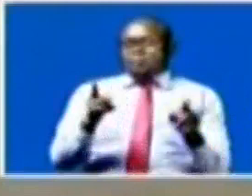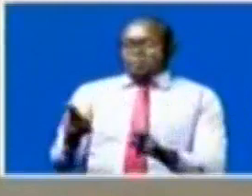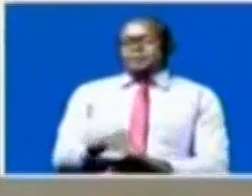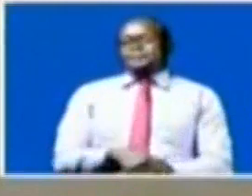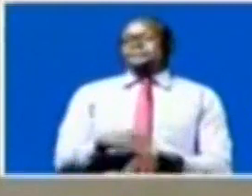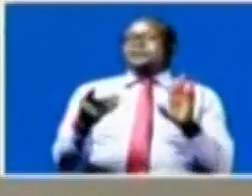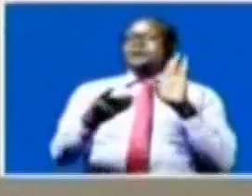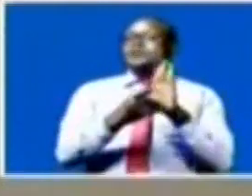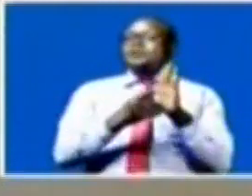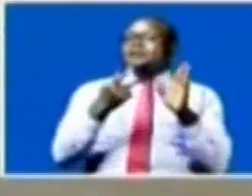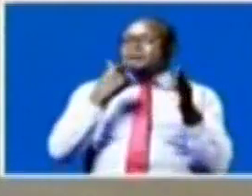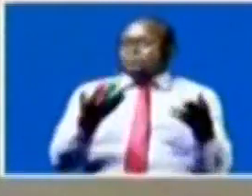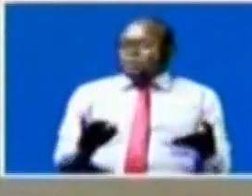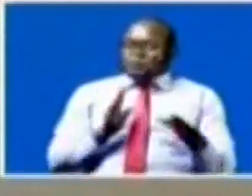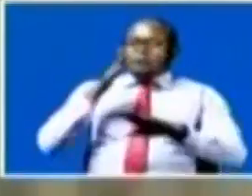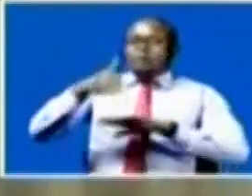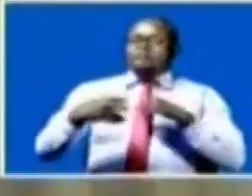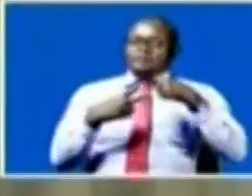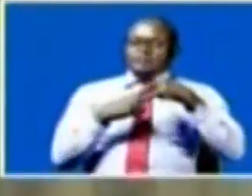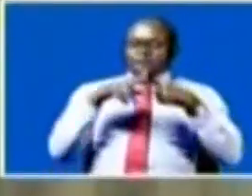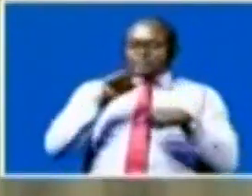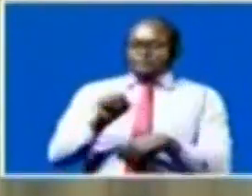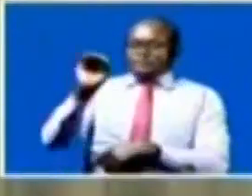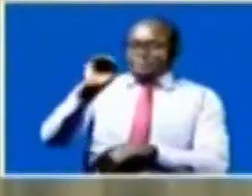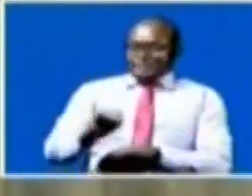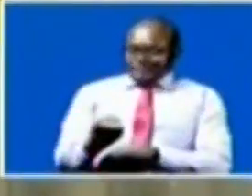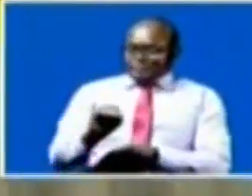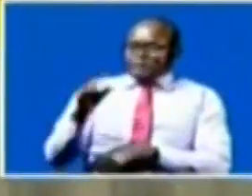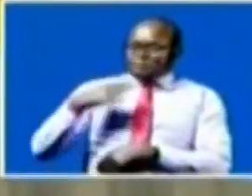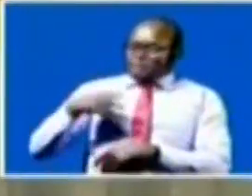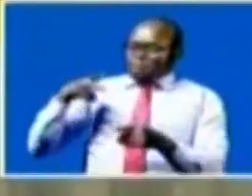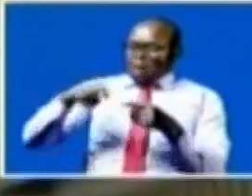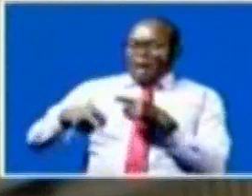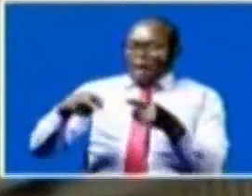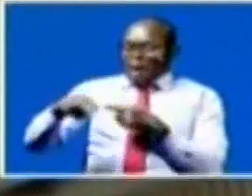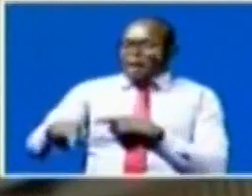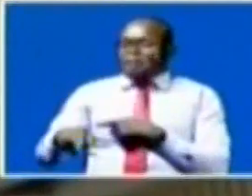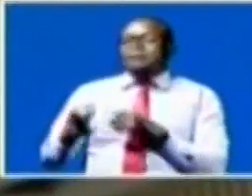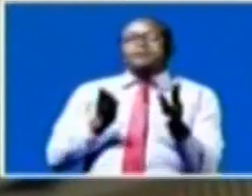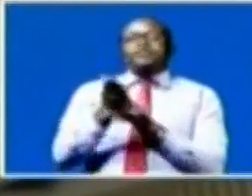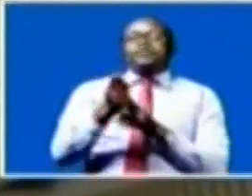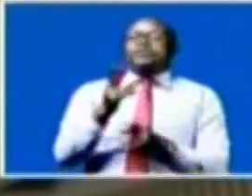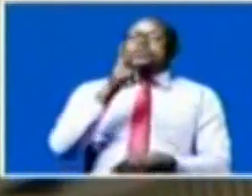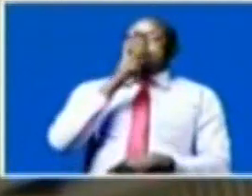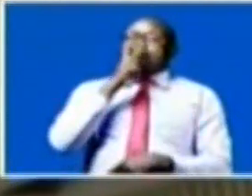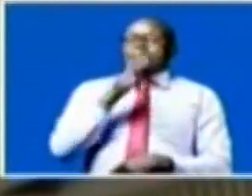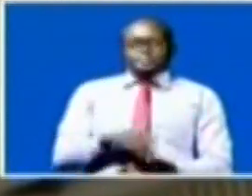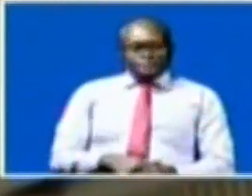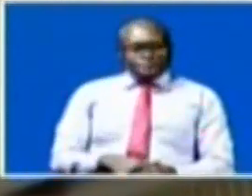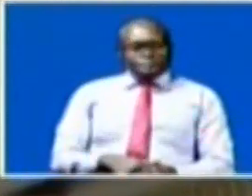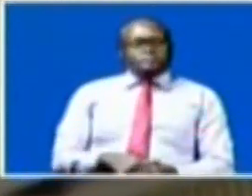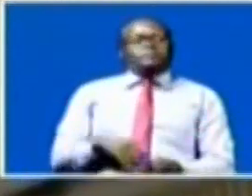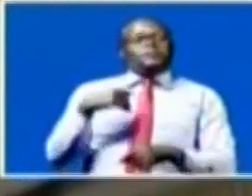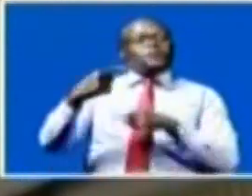Dr. Naomi Keba says that over 75% of the amputations they undertake are related to smoking. Keba says